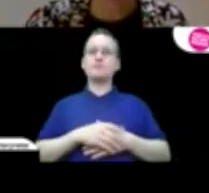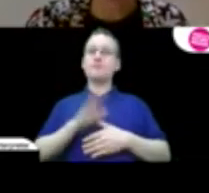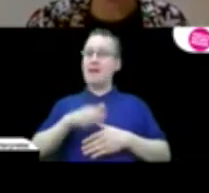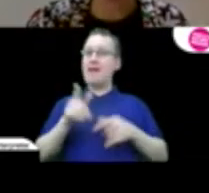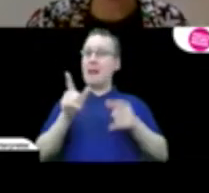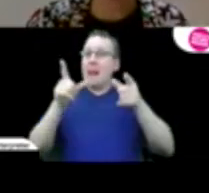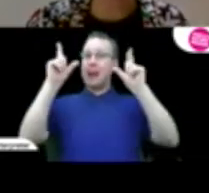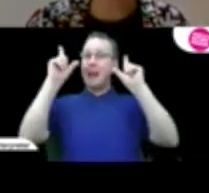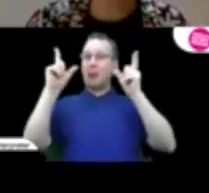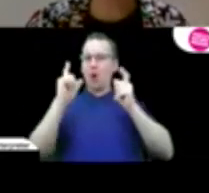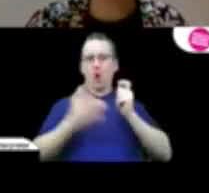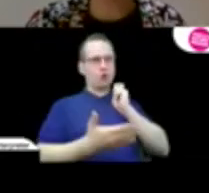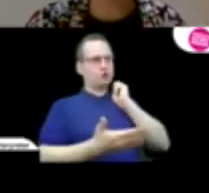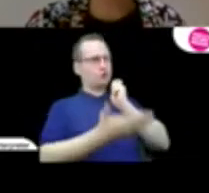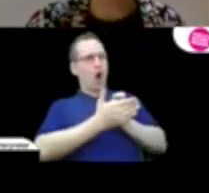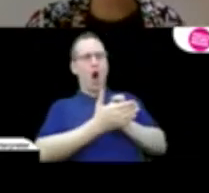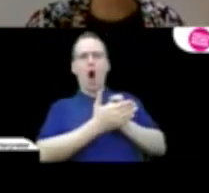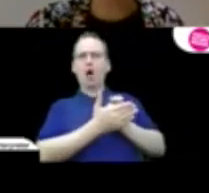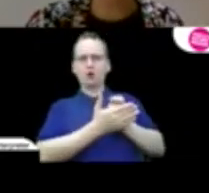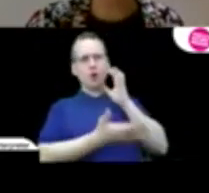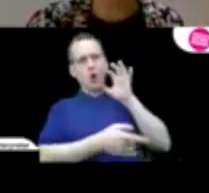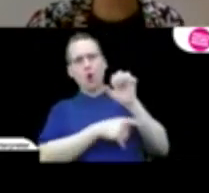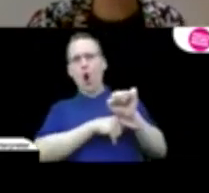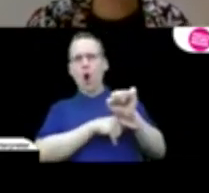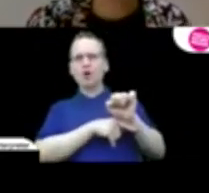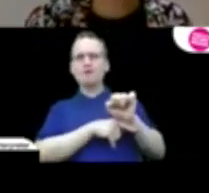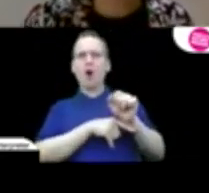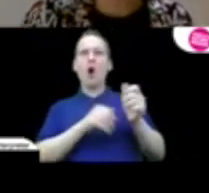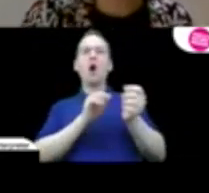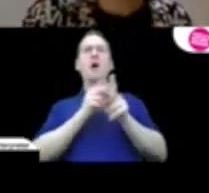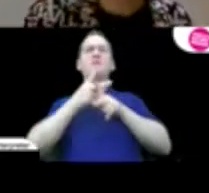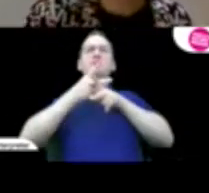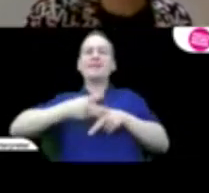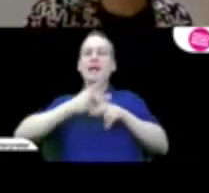was later charged and convicted for keeping a brothel.